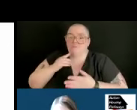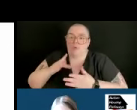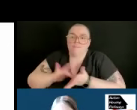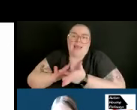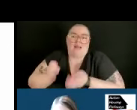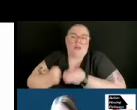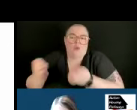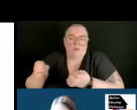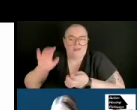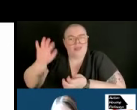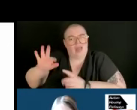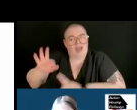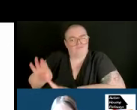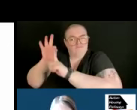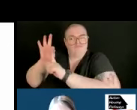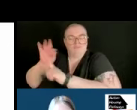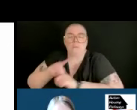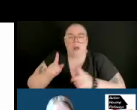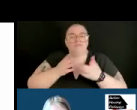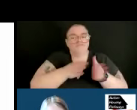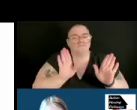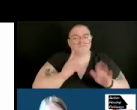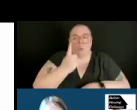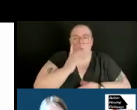part of the CHAMP application.